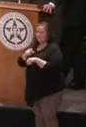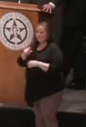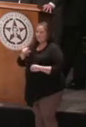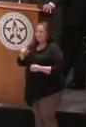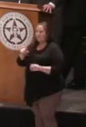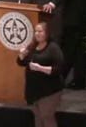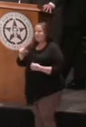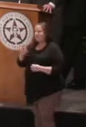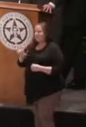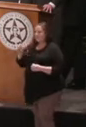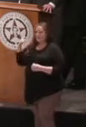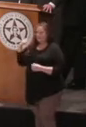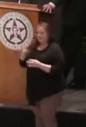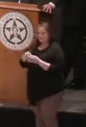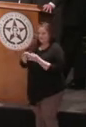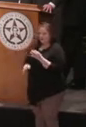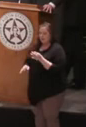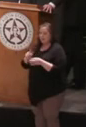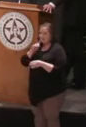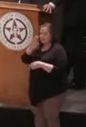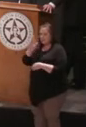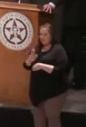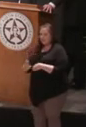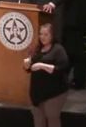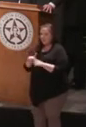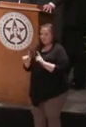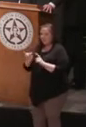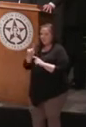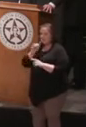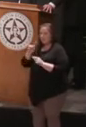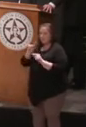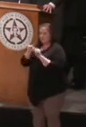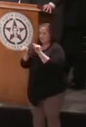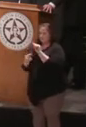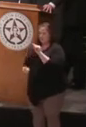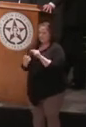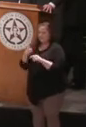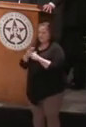was not only extremely crooked, but it was rotating.